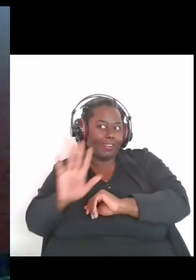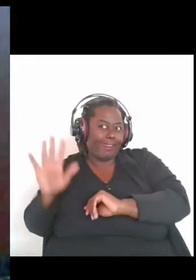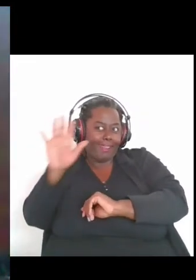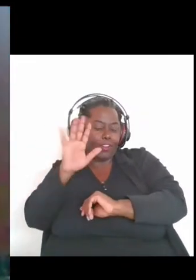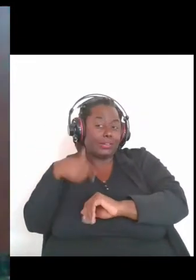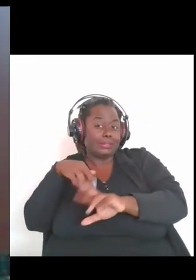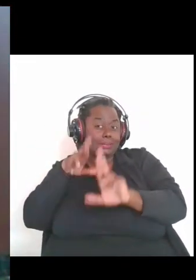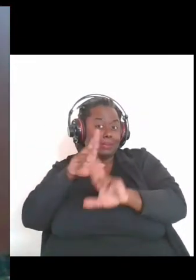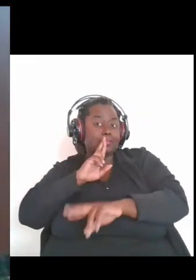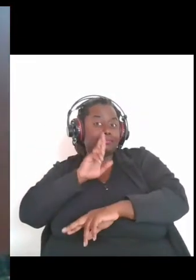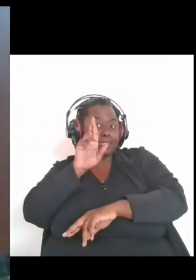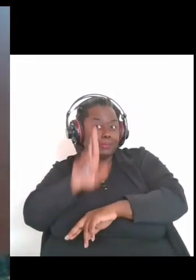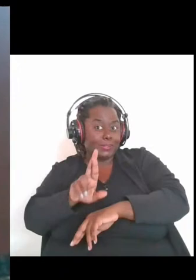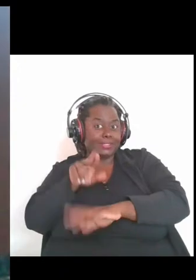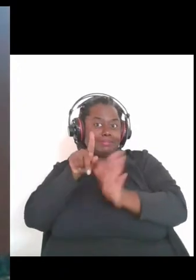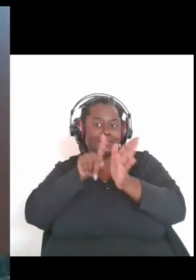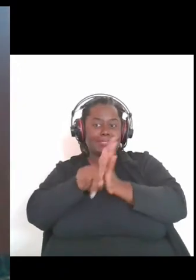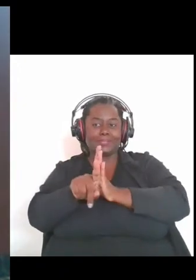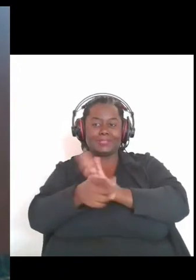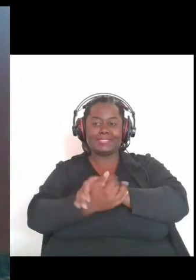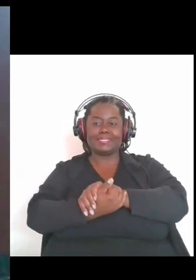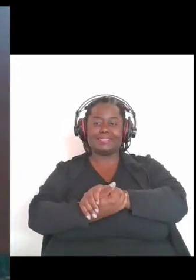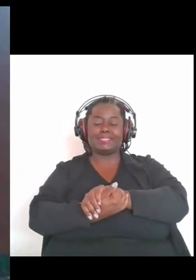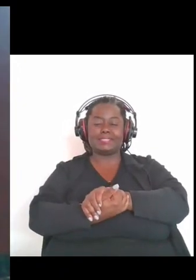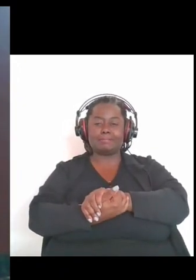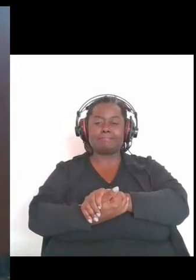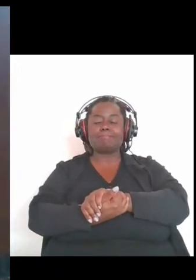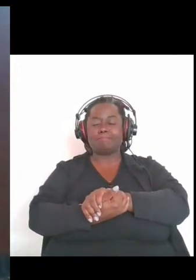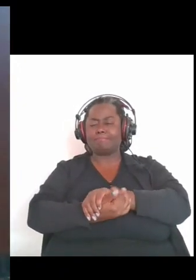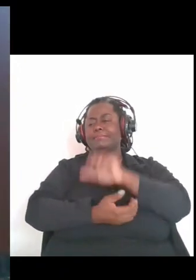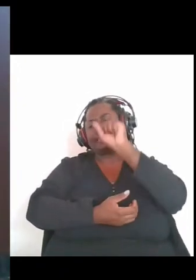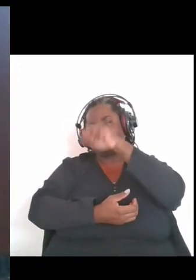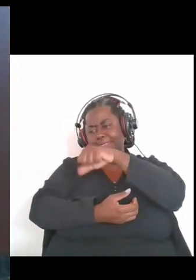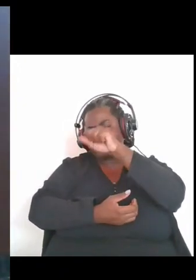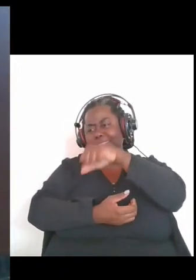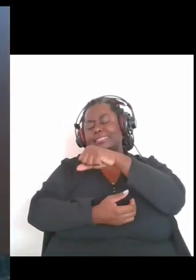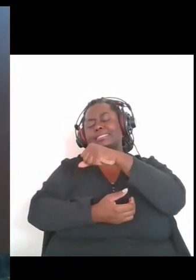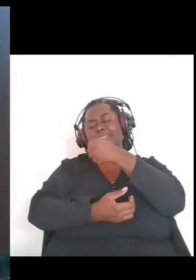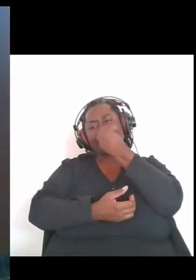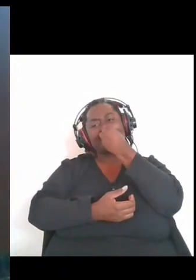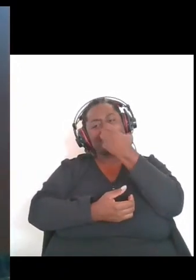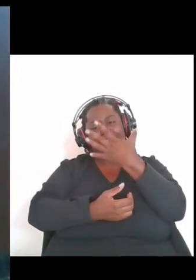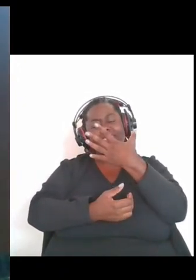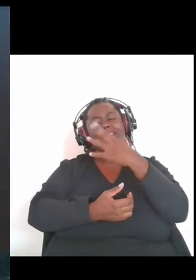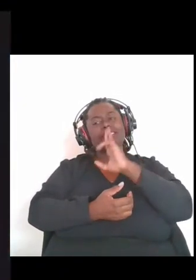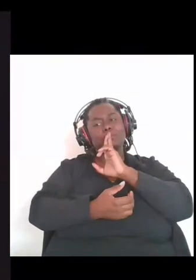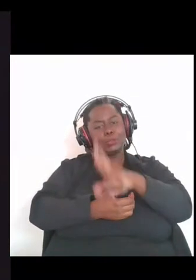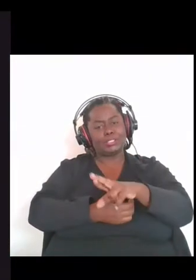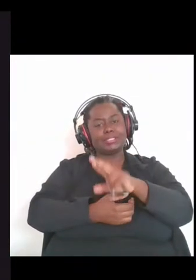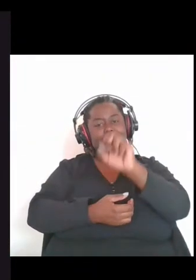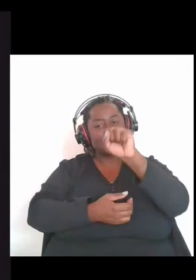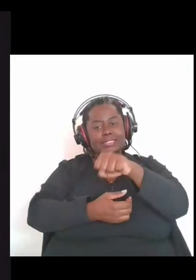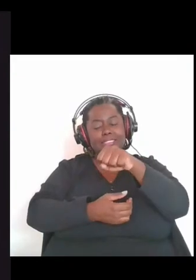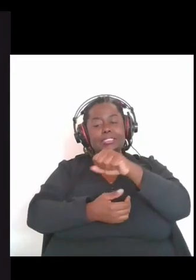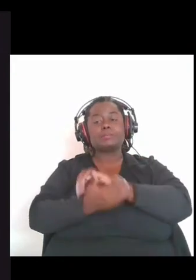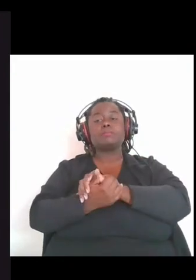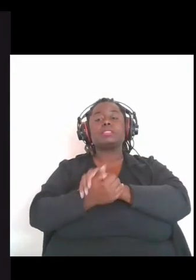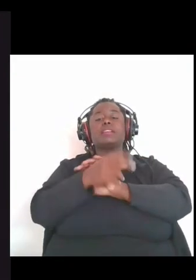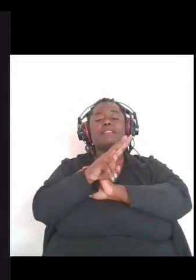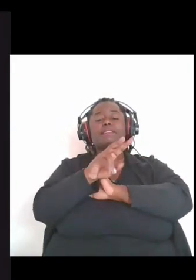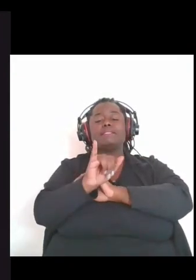overall what I wanted to say I hope that I was able to answer your question yes it was very good thank you